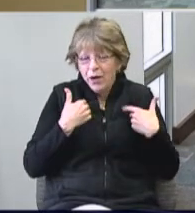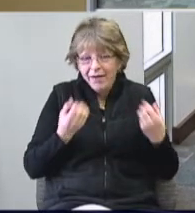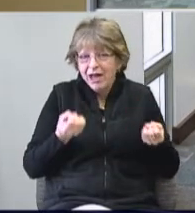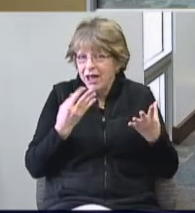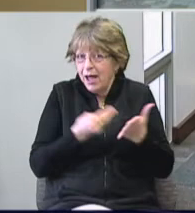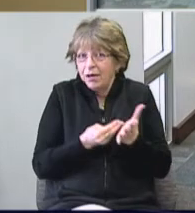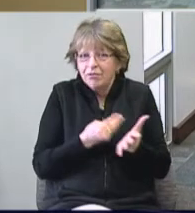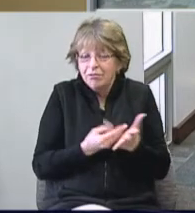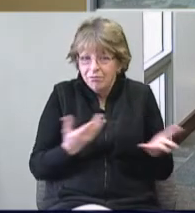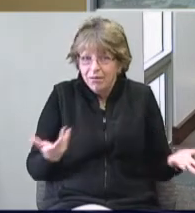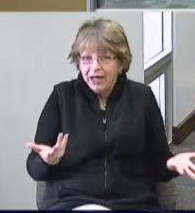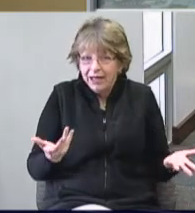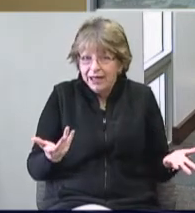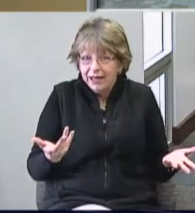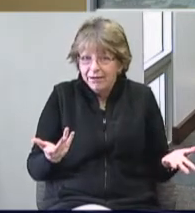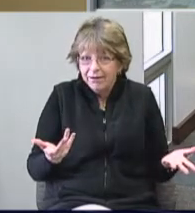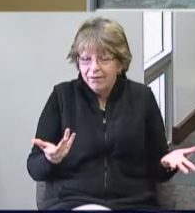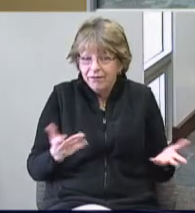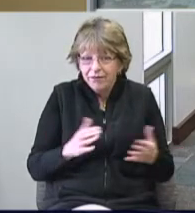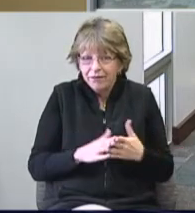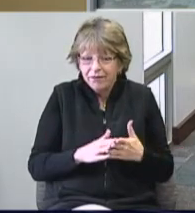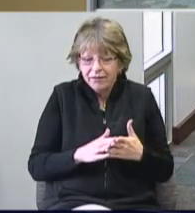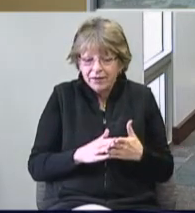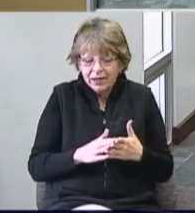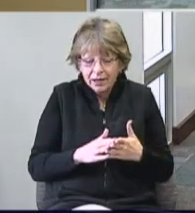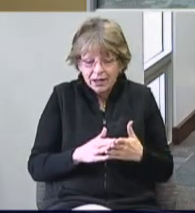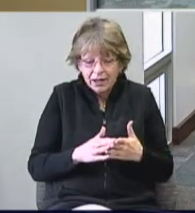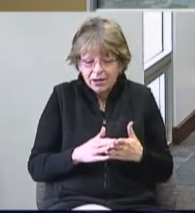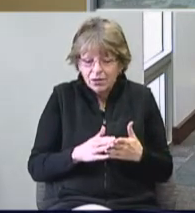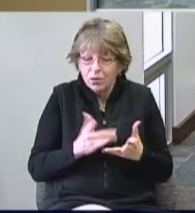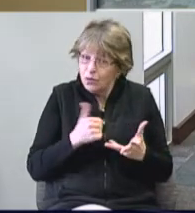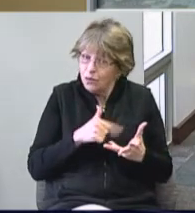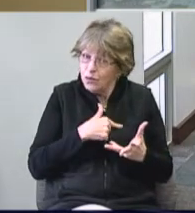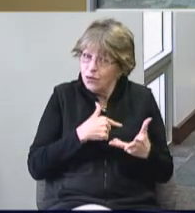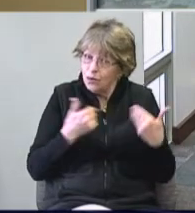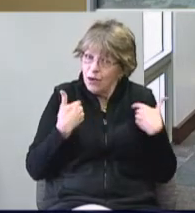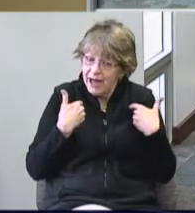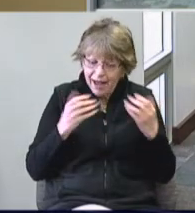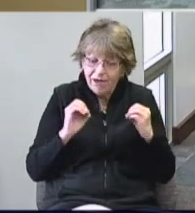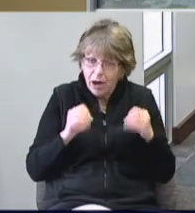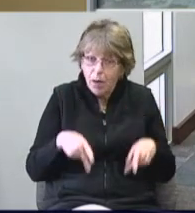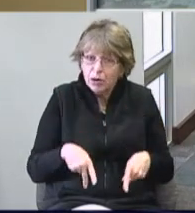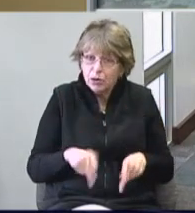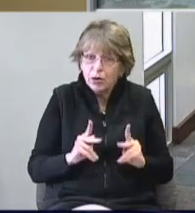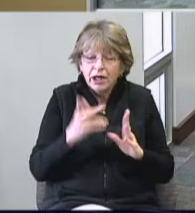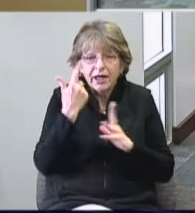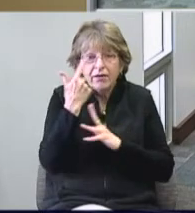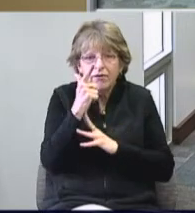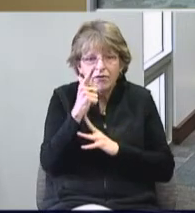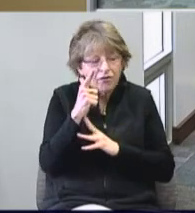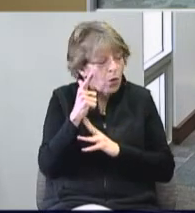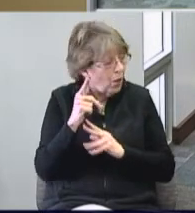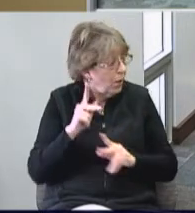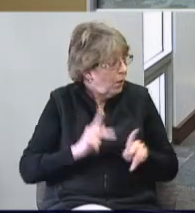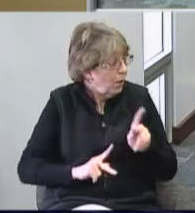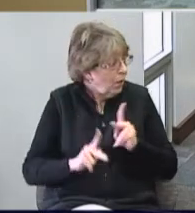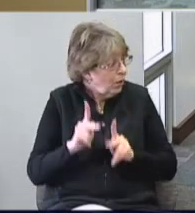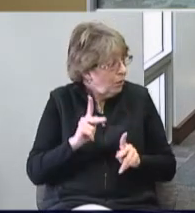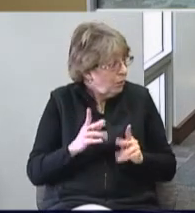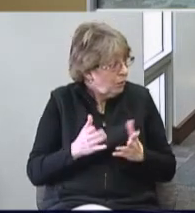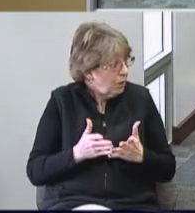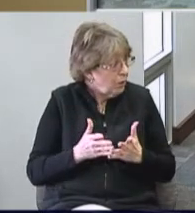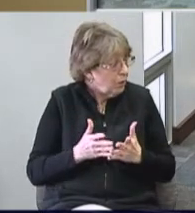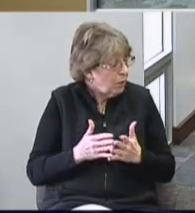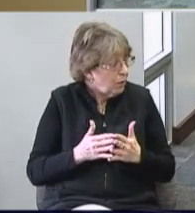have free or reduced lunches, is there an opportunity for citizens to, of course, not anonymously,